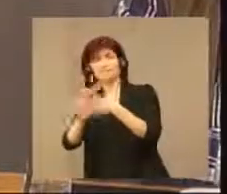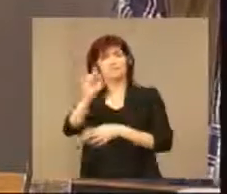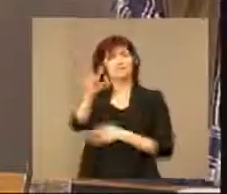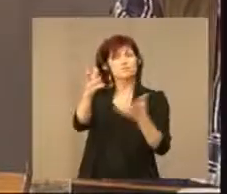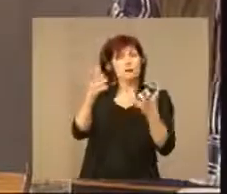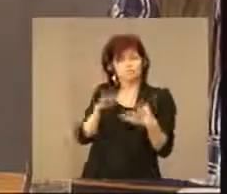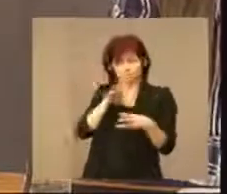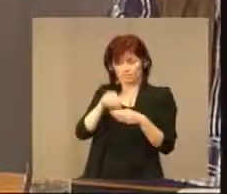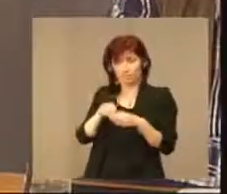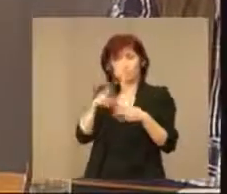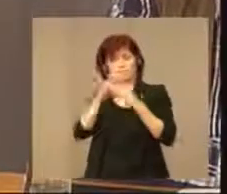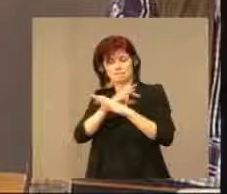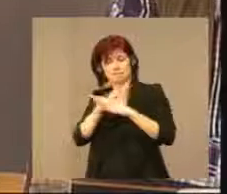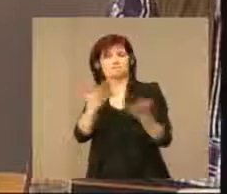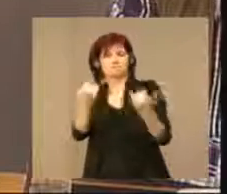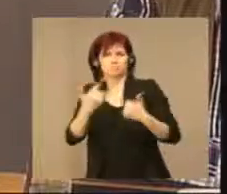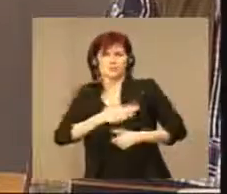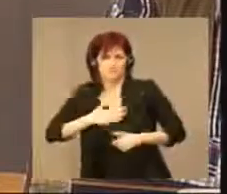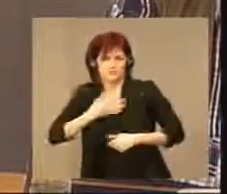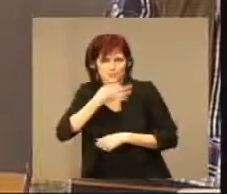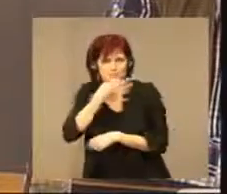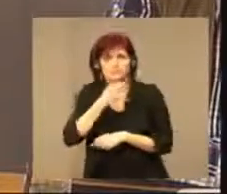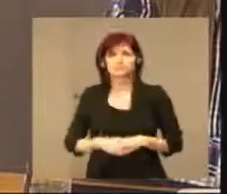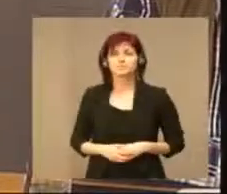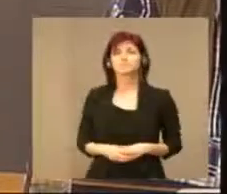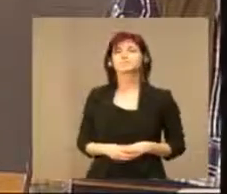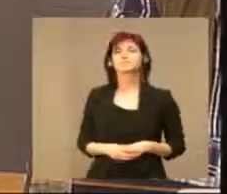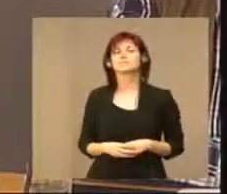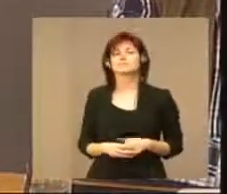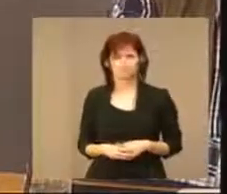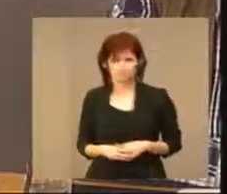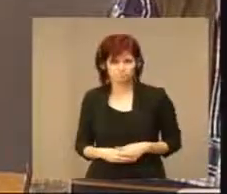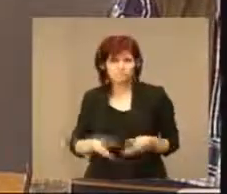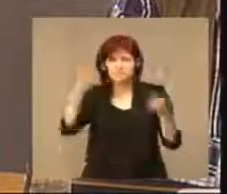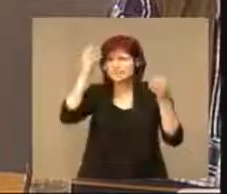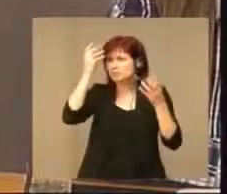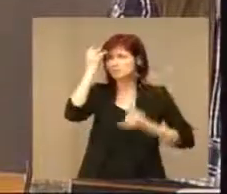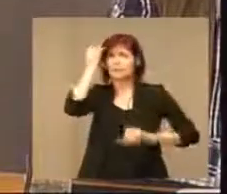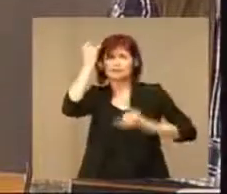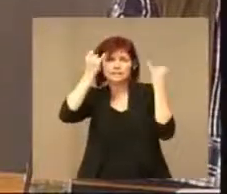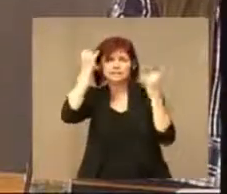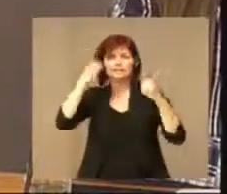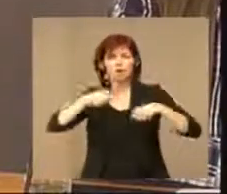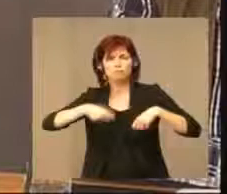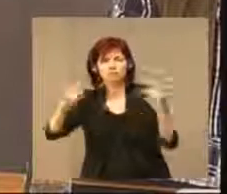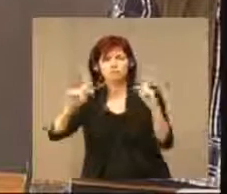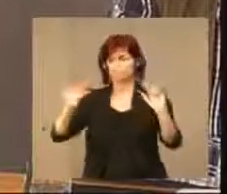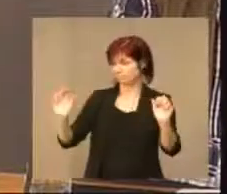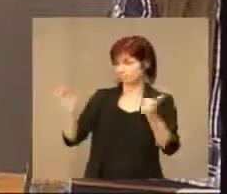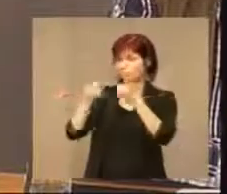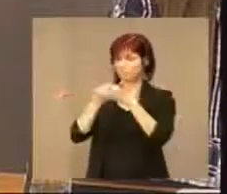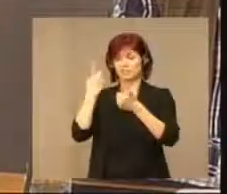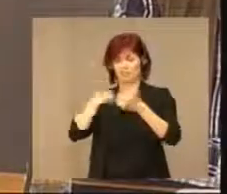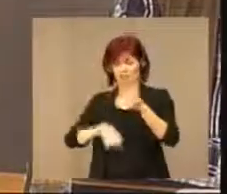of days. The breadth and the depth of the information and ideas and opportunities and challenges that have been